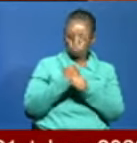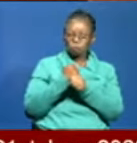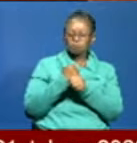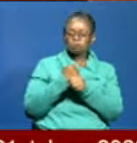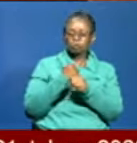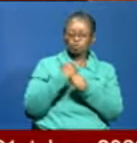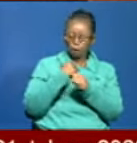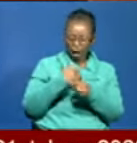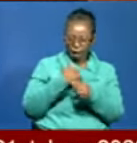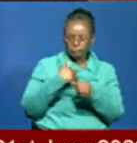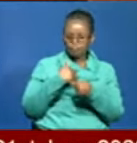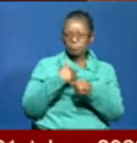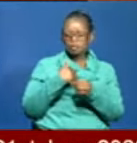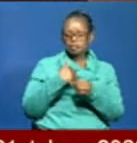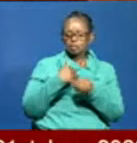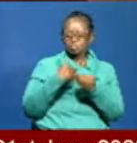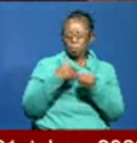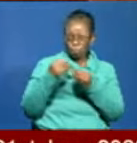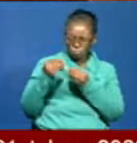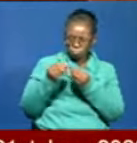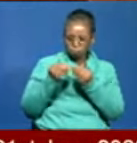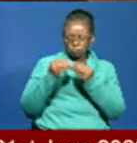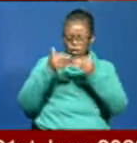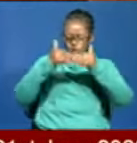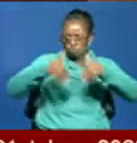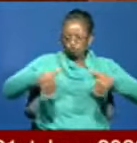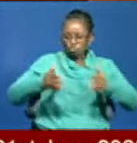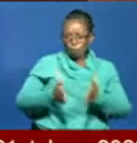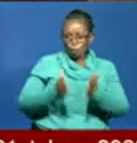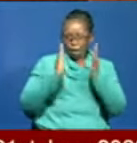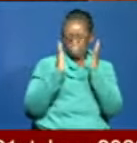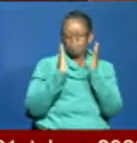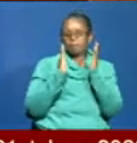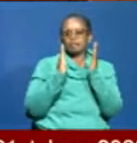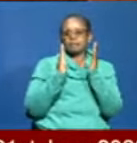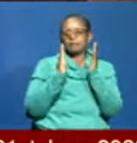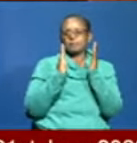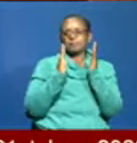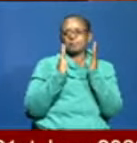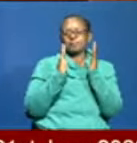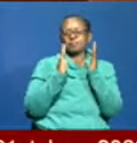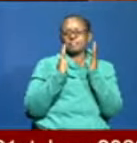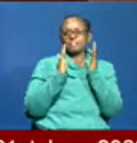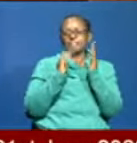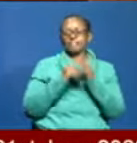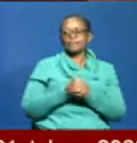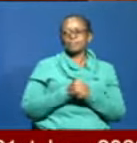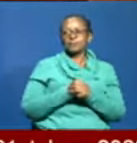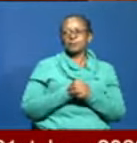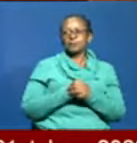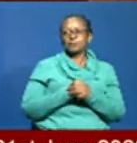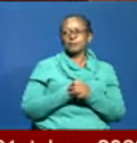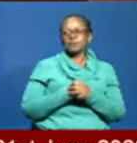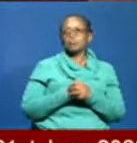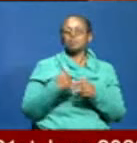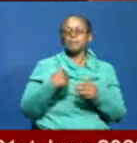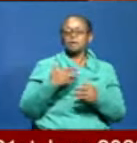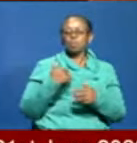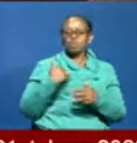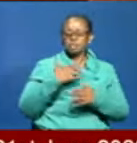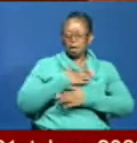that may confront the House. And I think generally, I want to appreciate the House in the sense